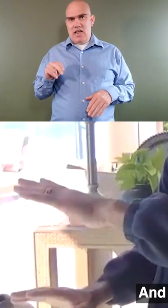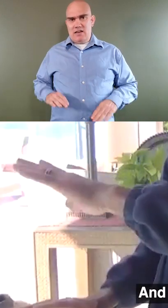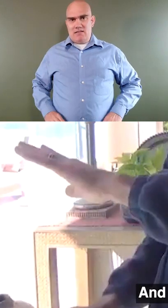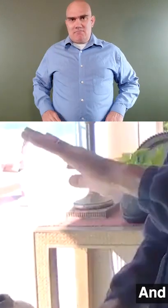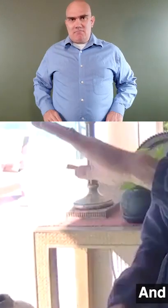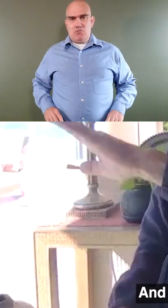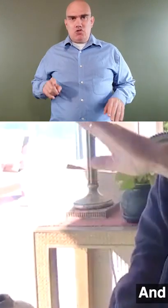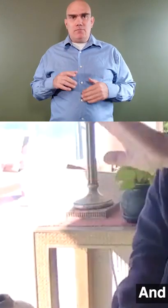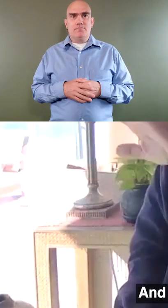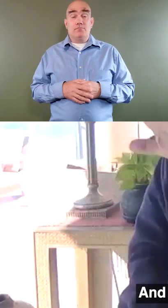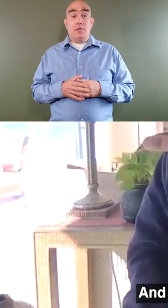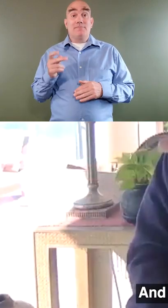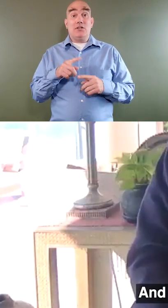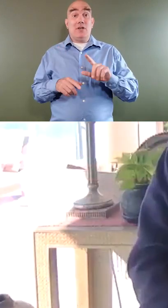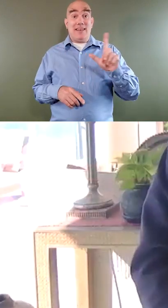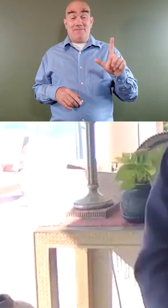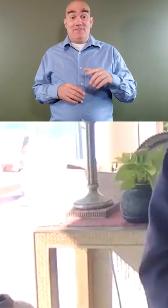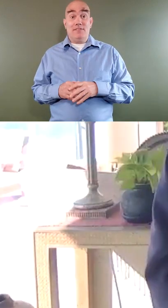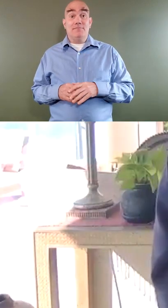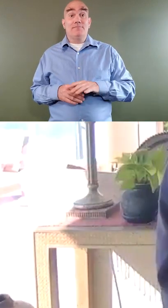And let's come back to the left again.